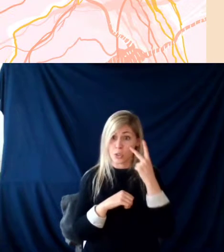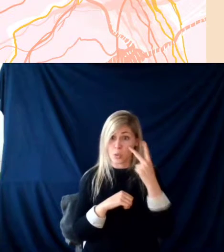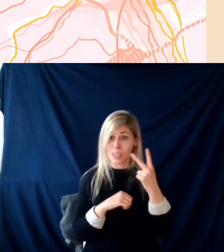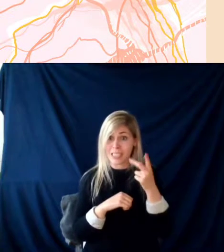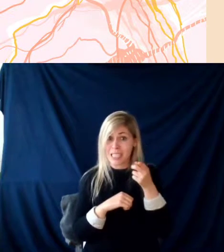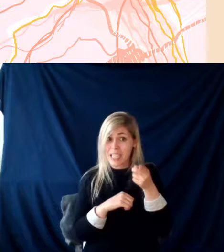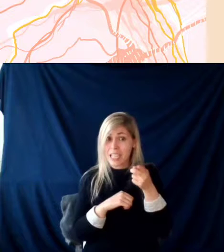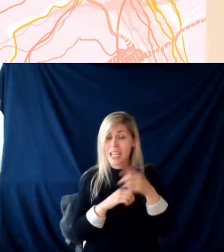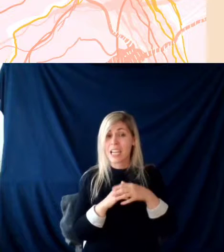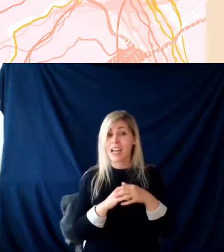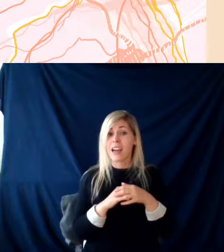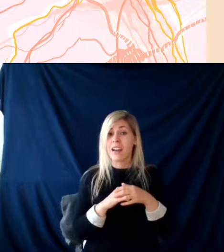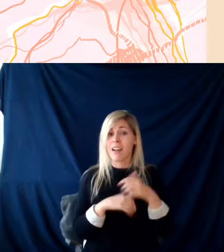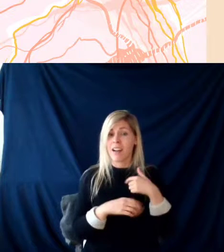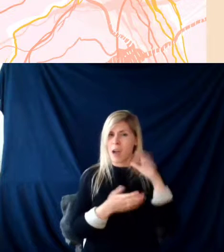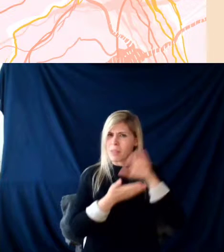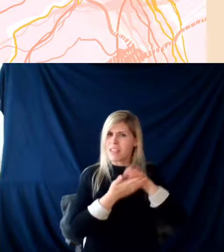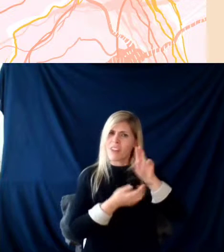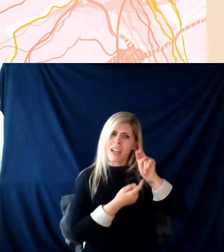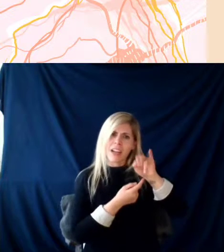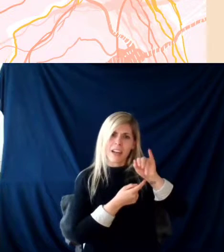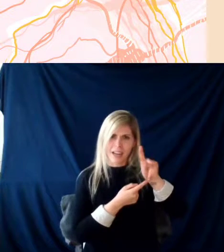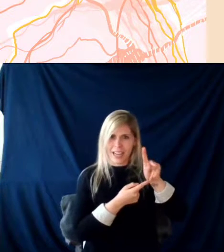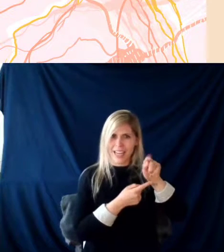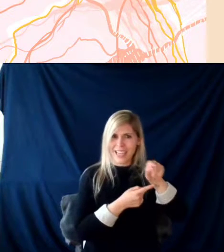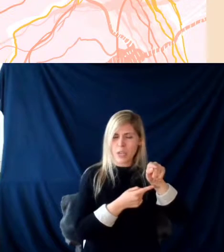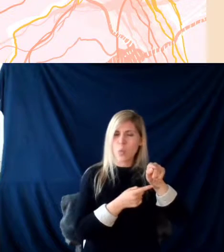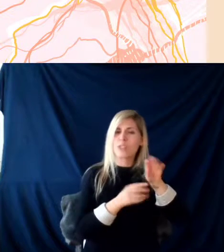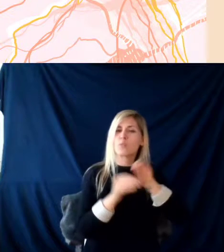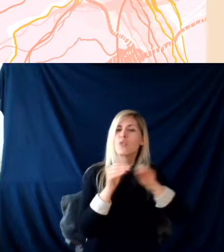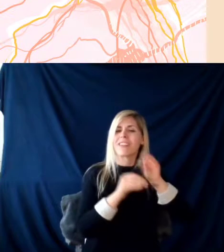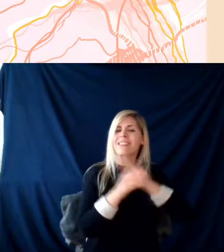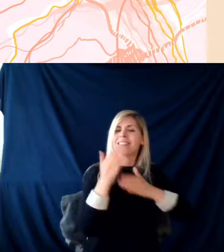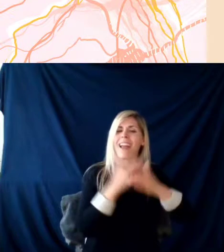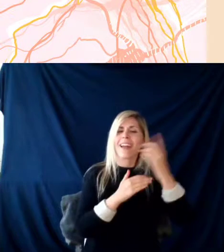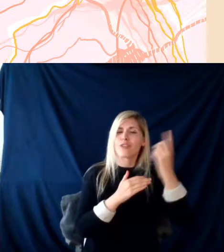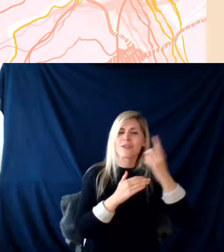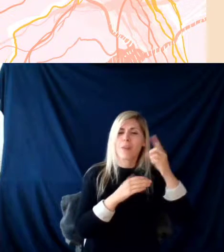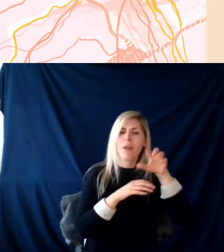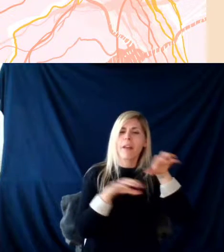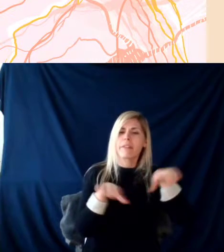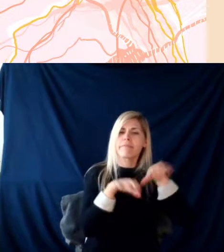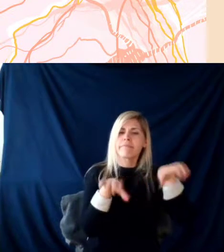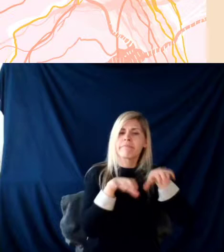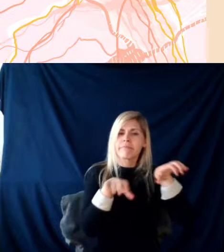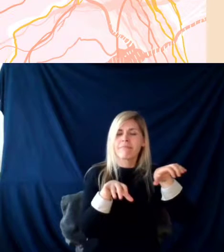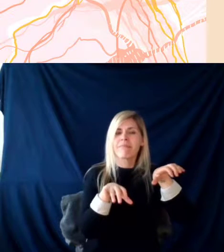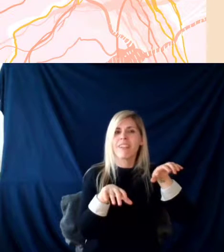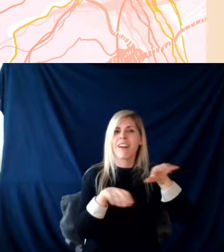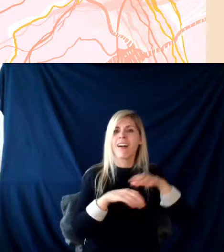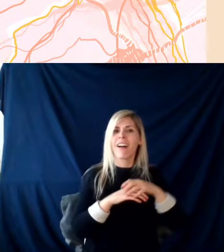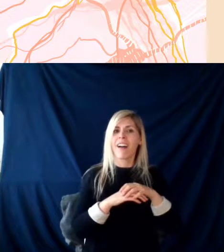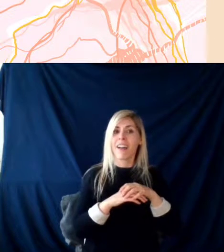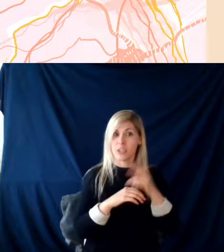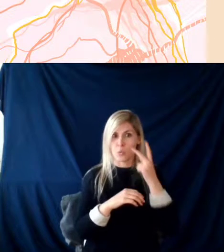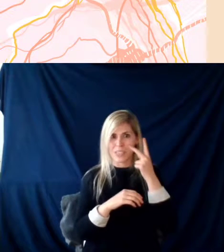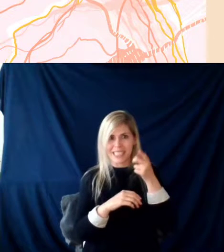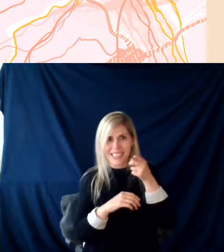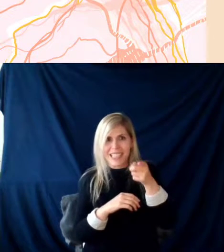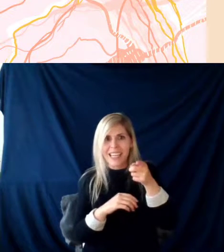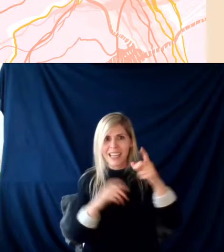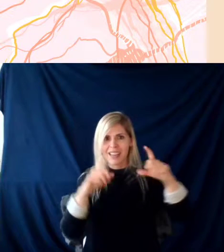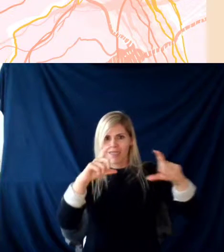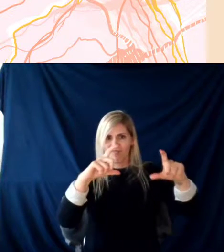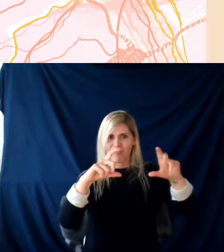see, I believe Nick was moving his hand or doing some sort of movement, and as you can